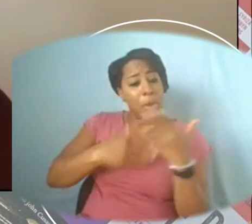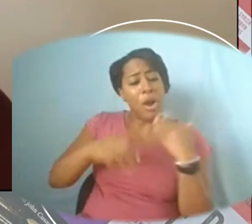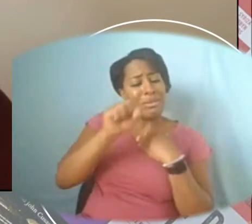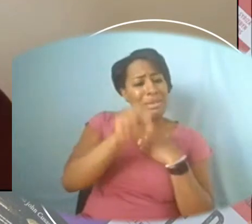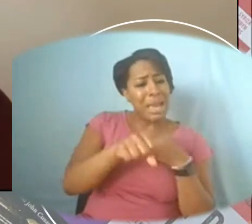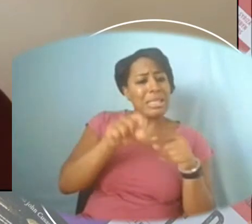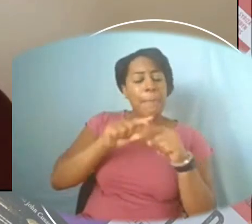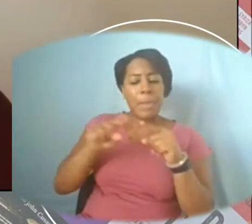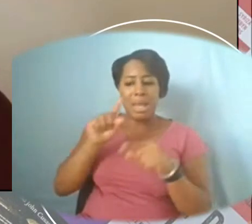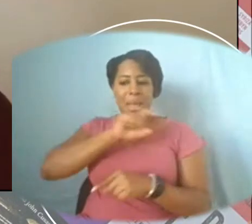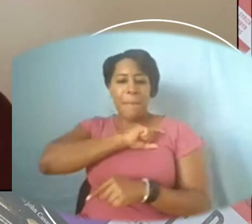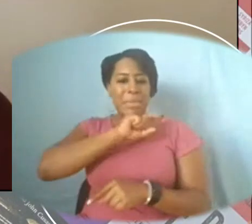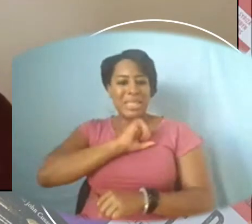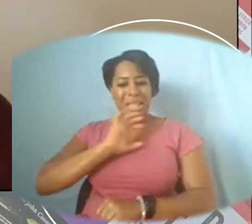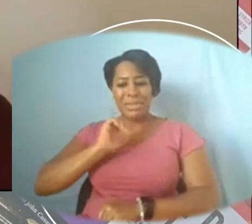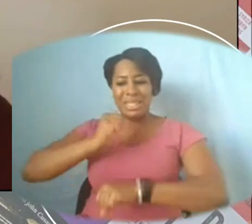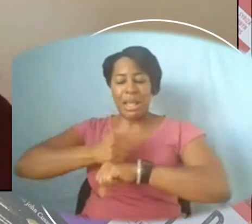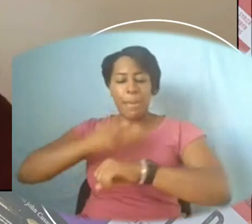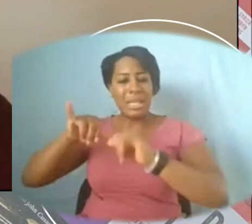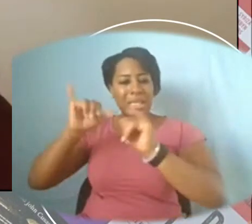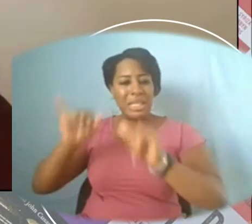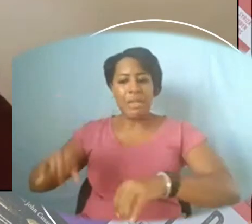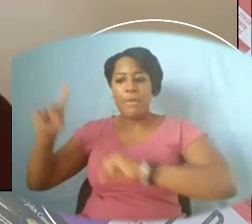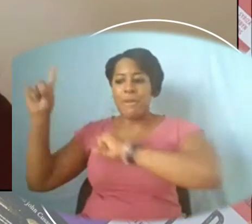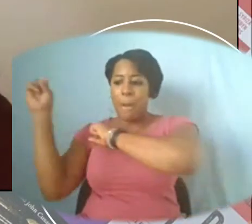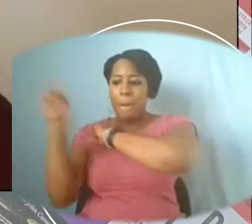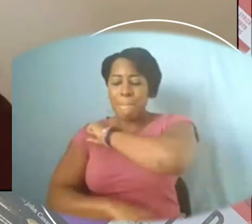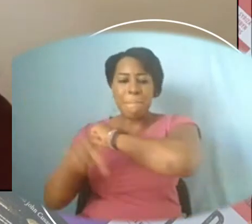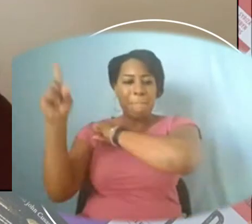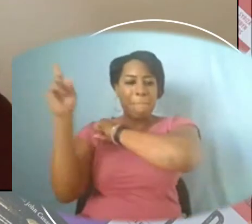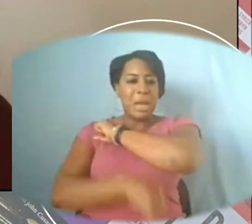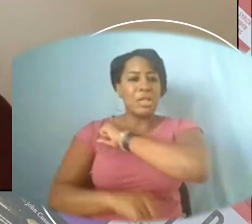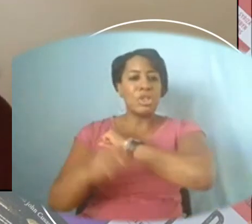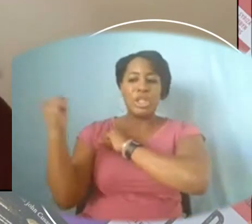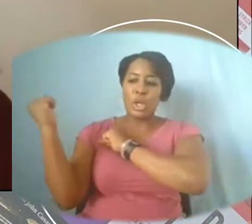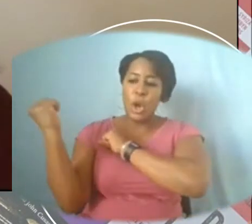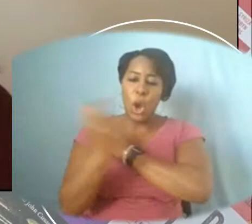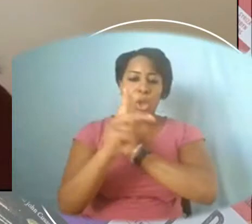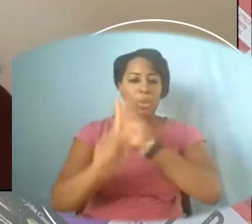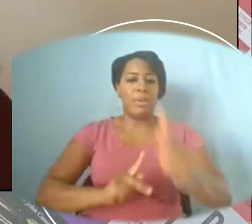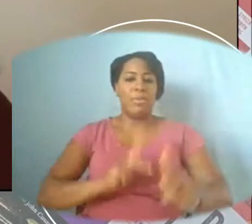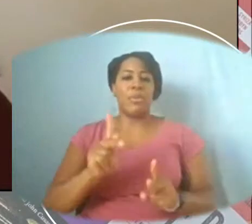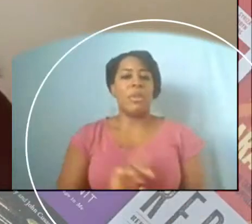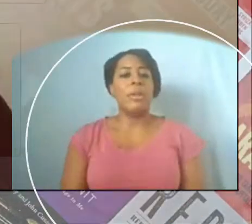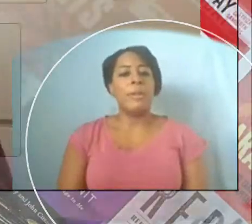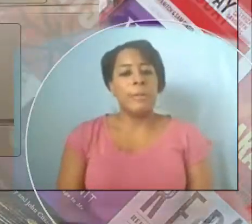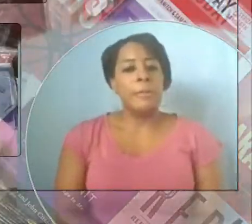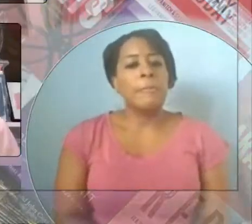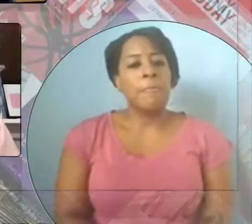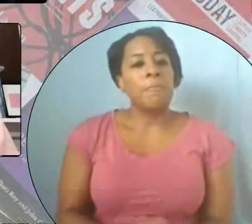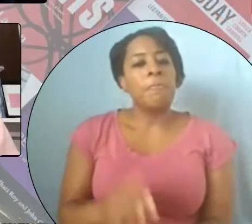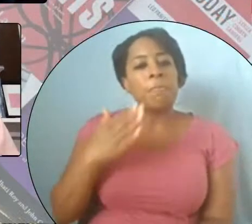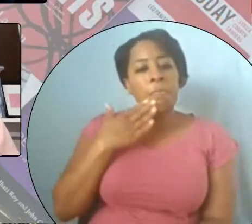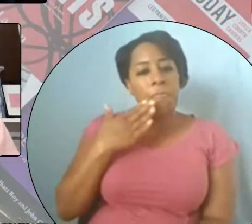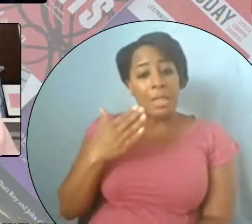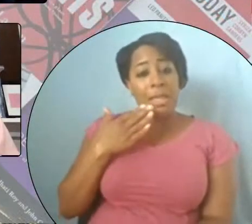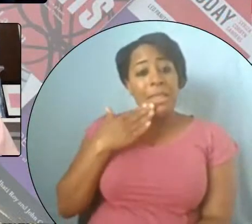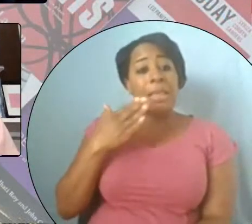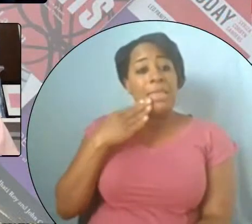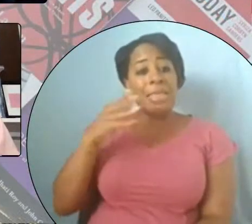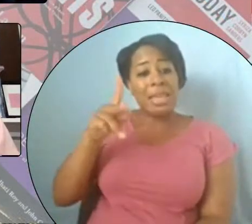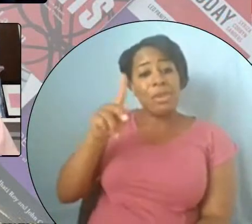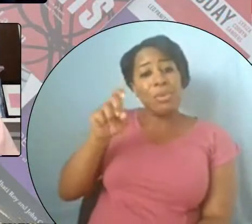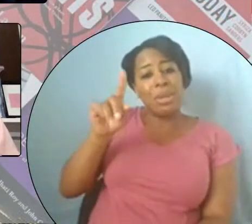have created, a system of punishing any and all people. Thank you, Kelly. And I think you